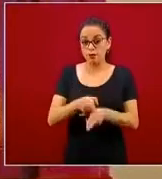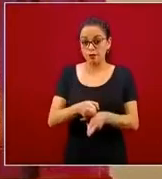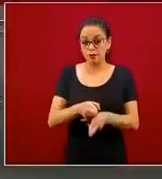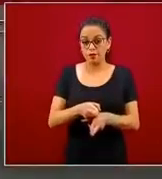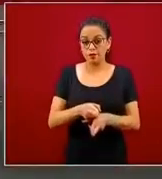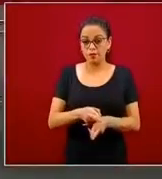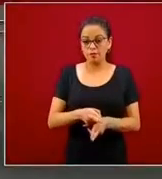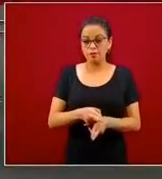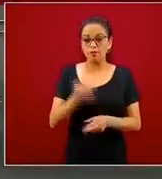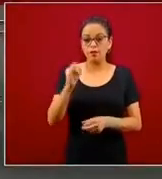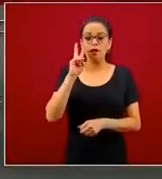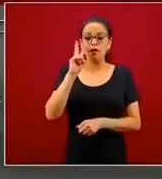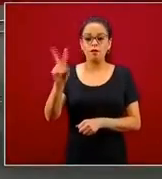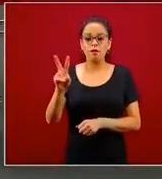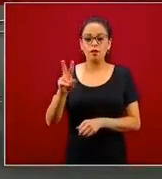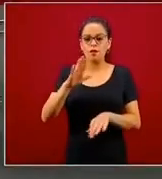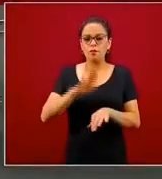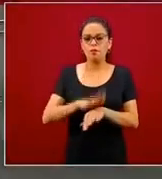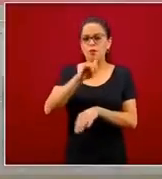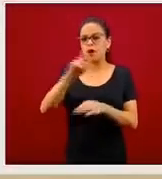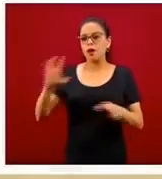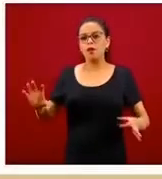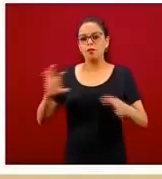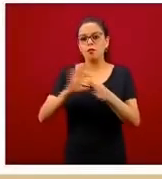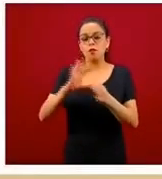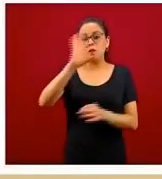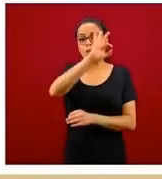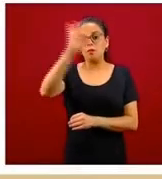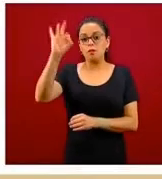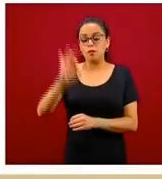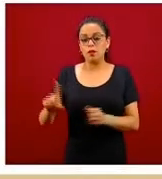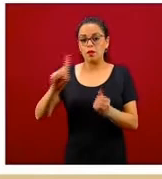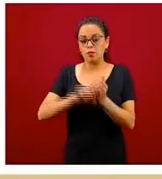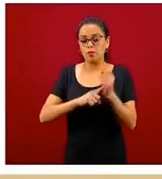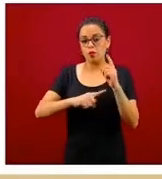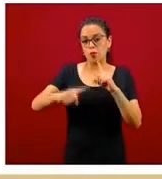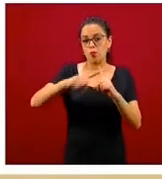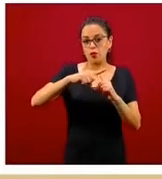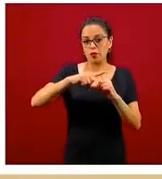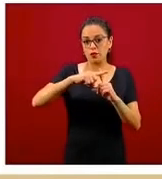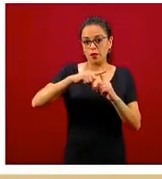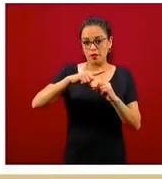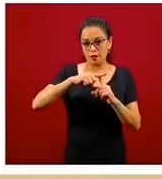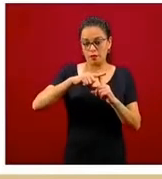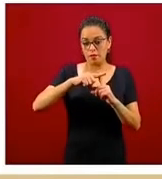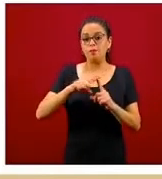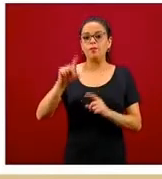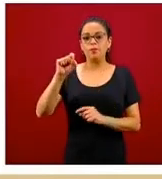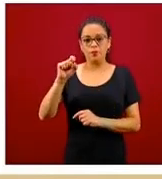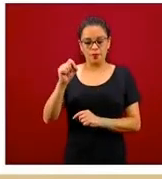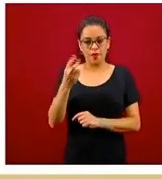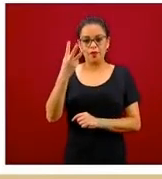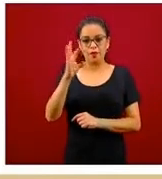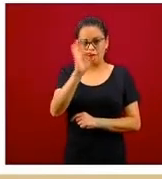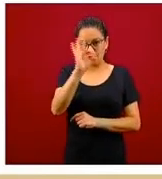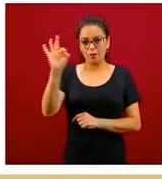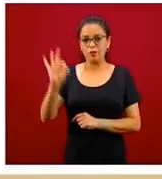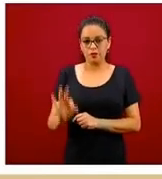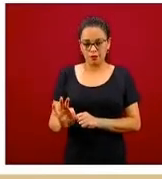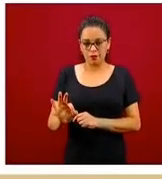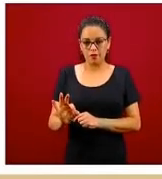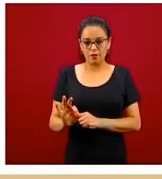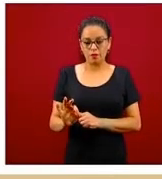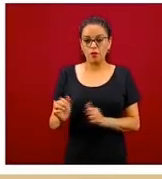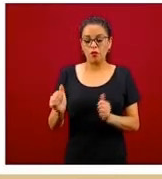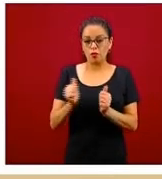16,450 positive results, and as a fact, we can see that related to the percentage of positivity, which